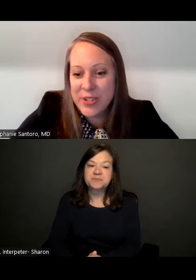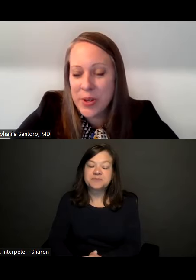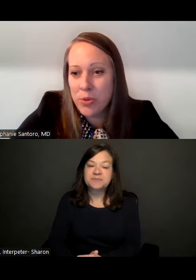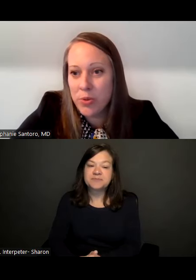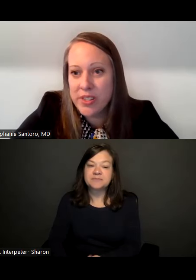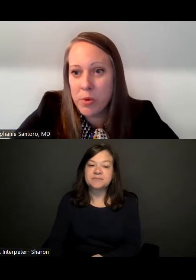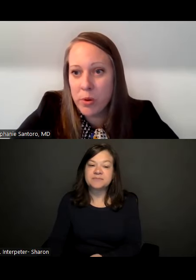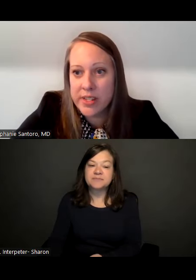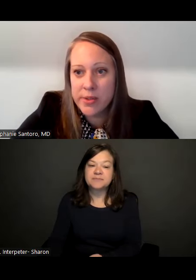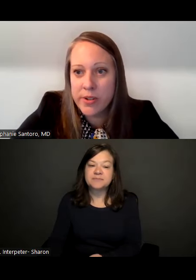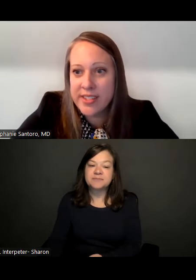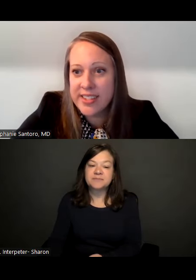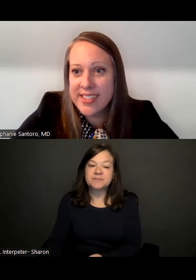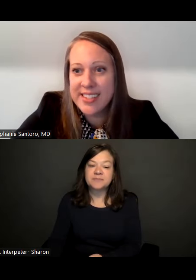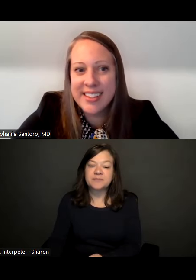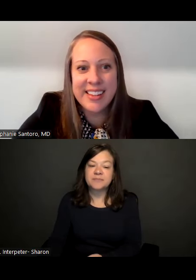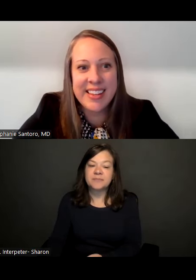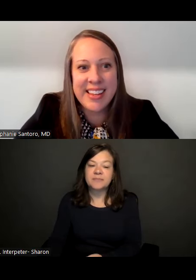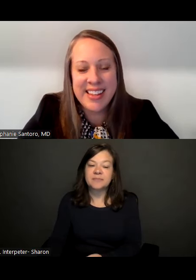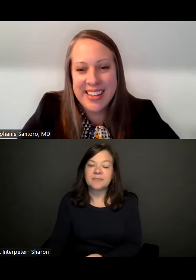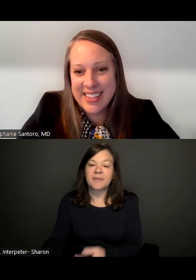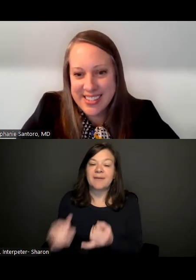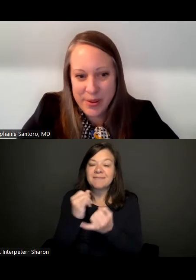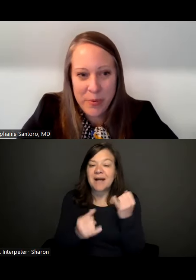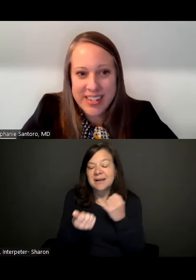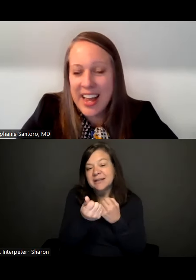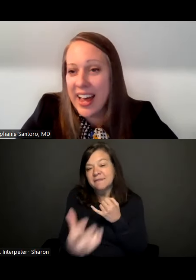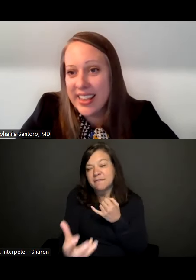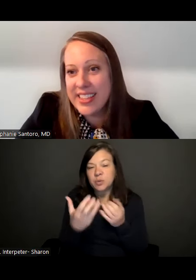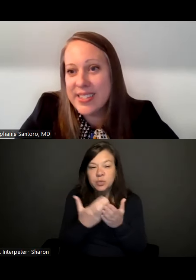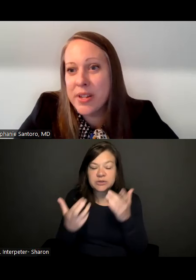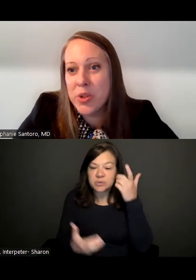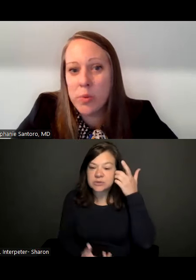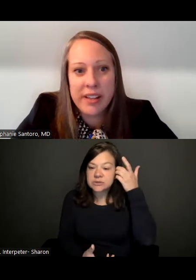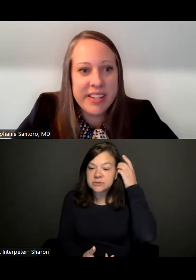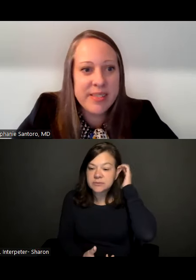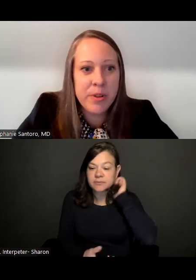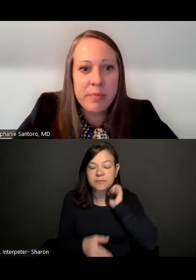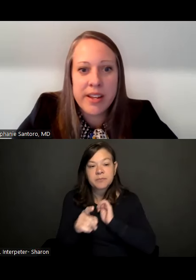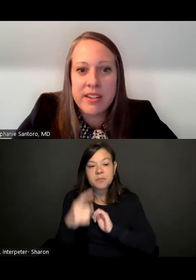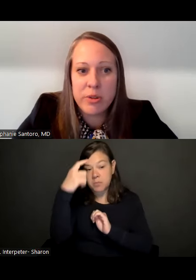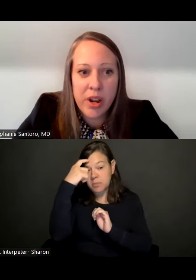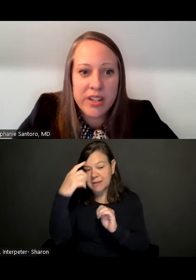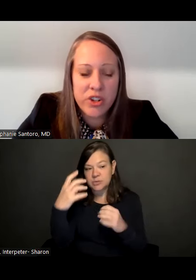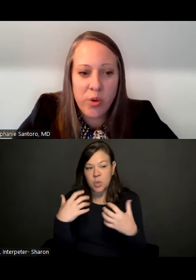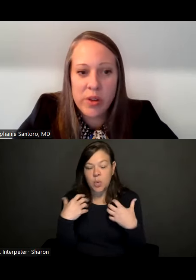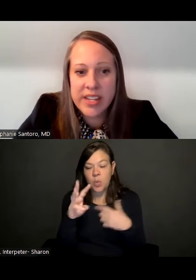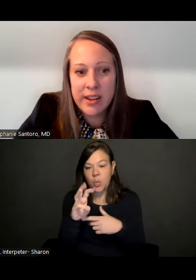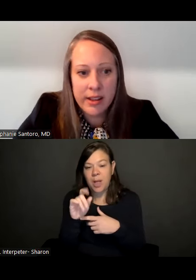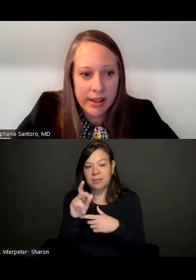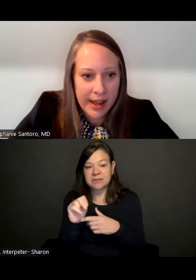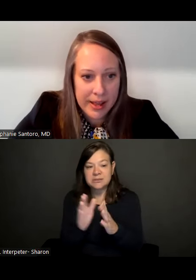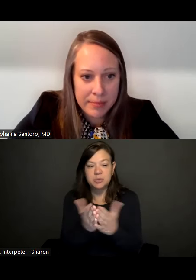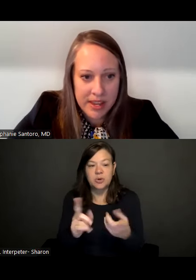Lastly, I'll just go through some more resources. So I wanted to highlight this mental wellness book by Dr. Brian